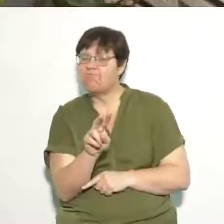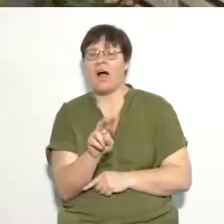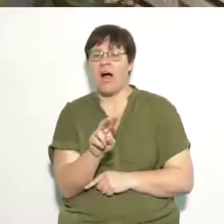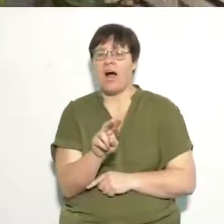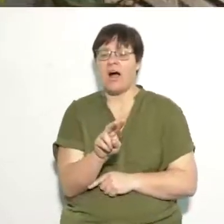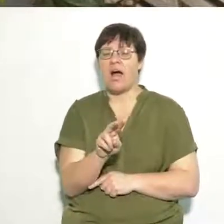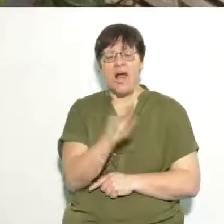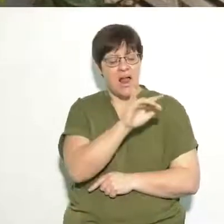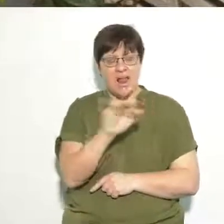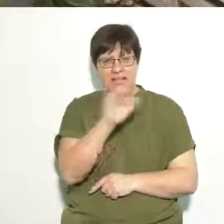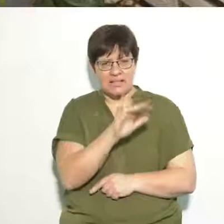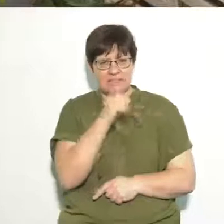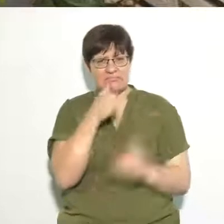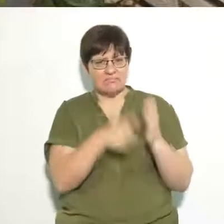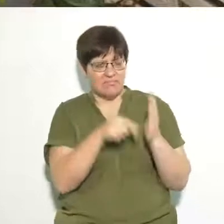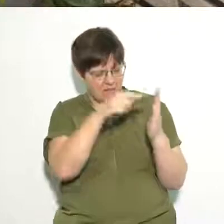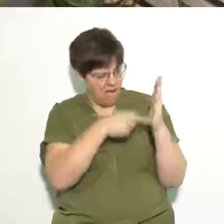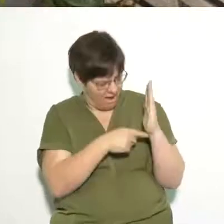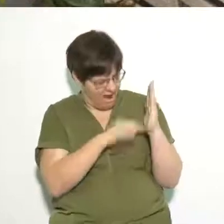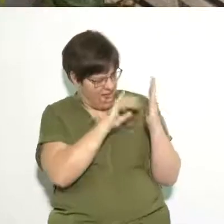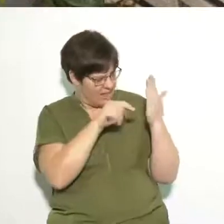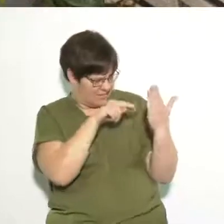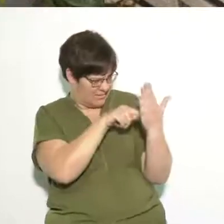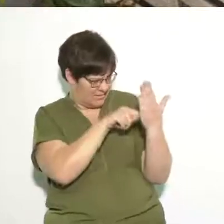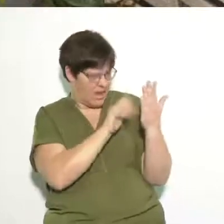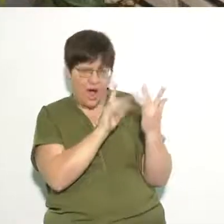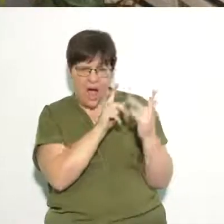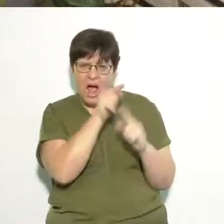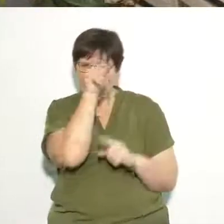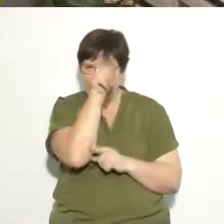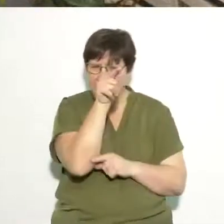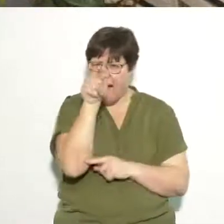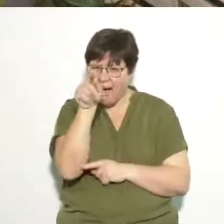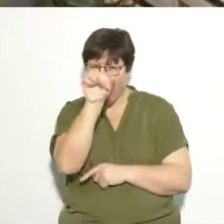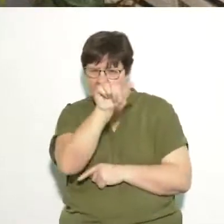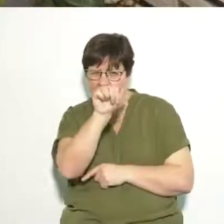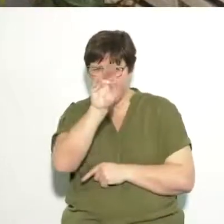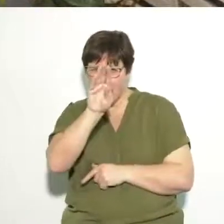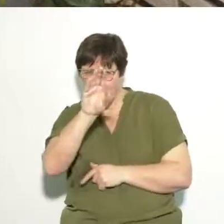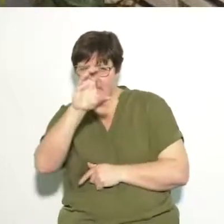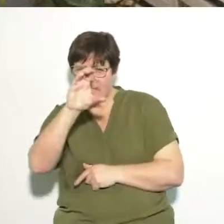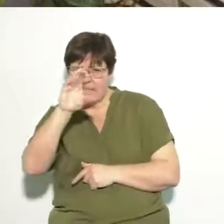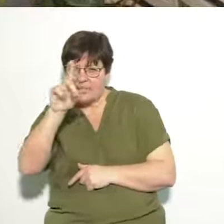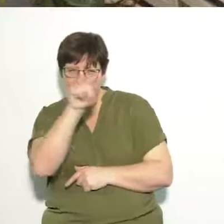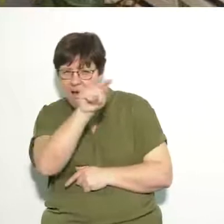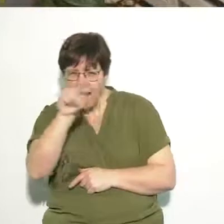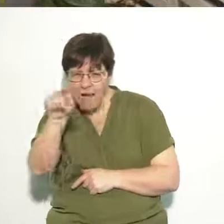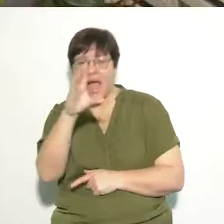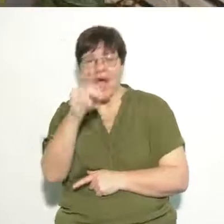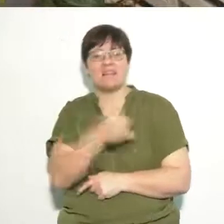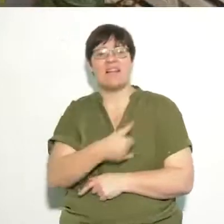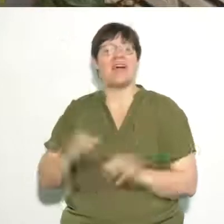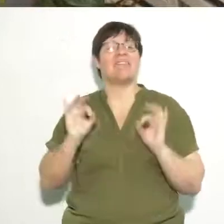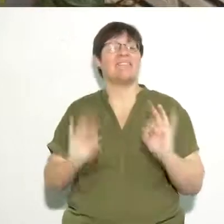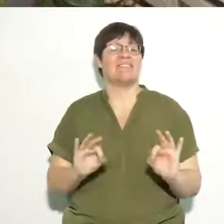can find more letters and figure out which line of symmetry do they have. For